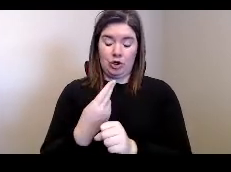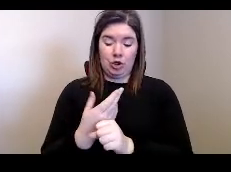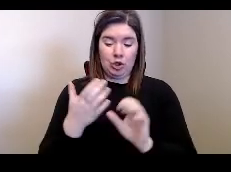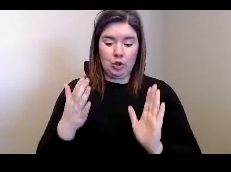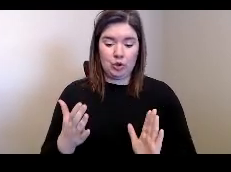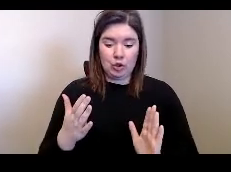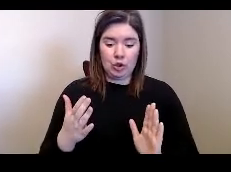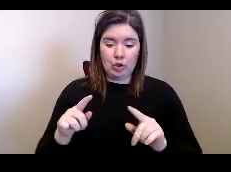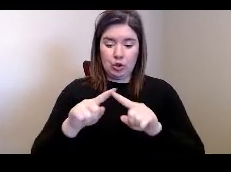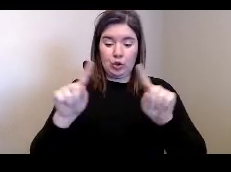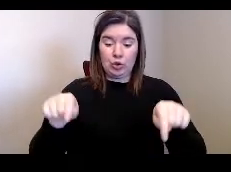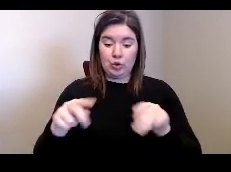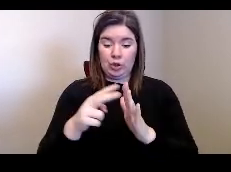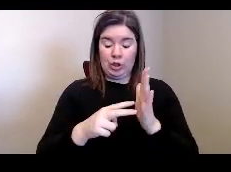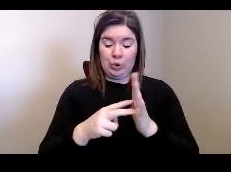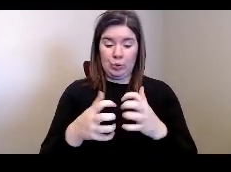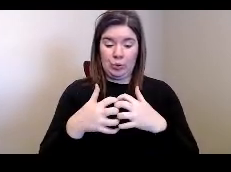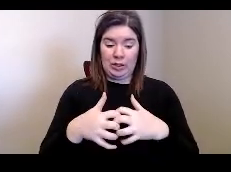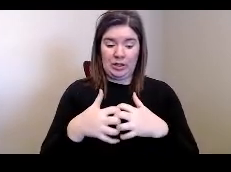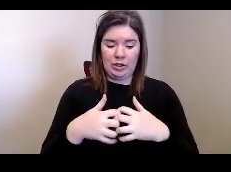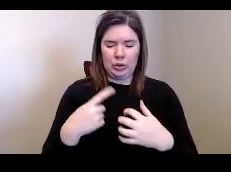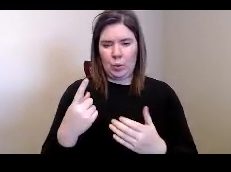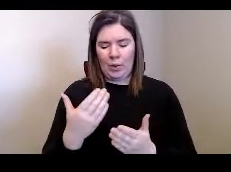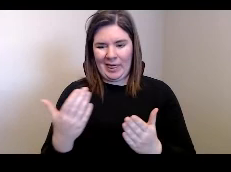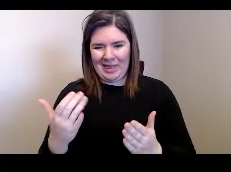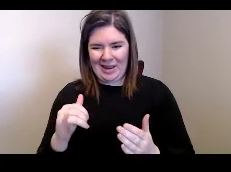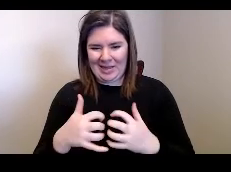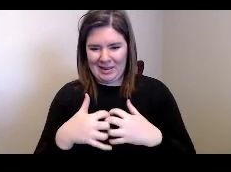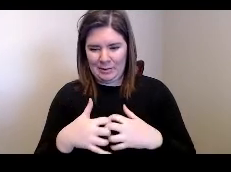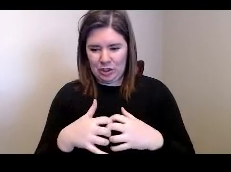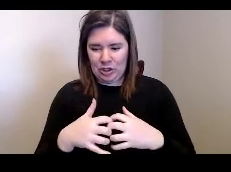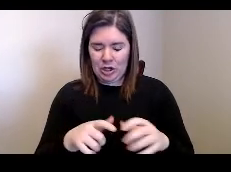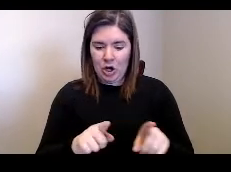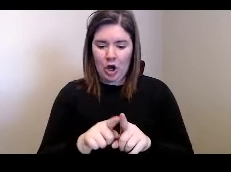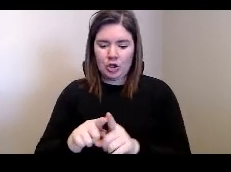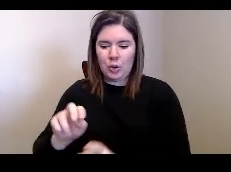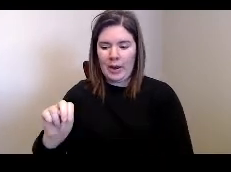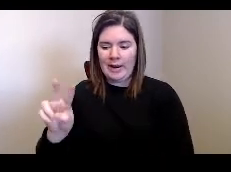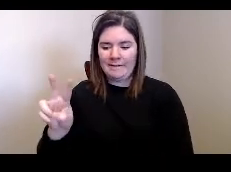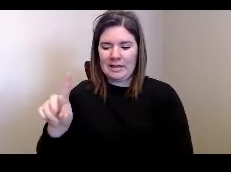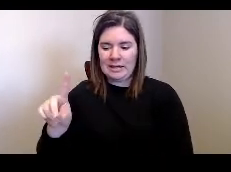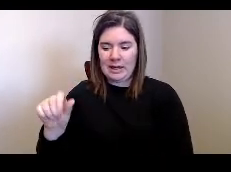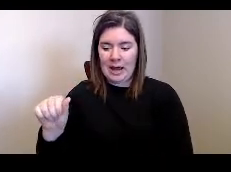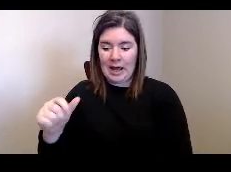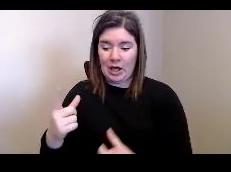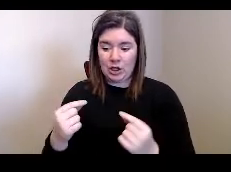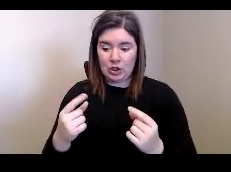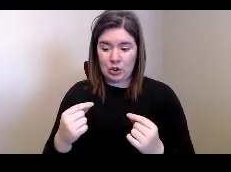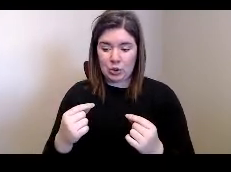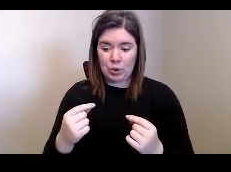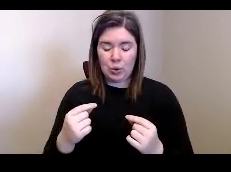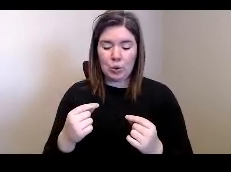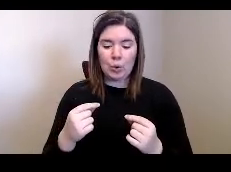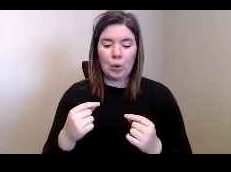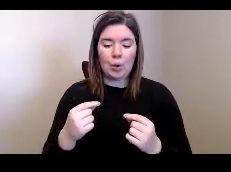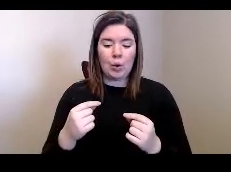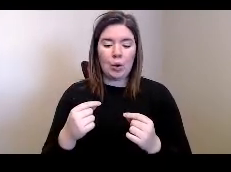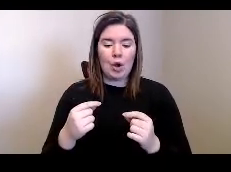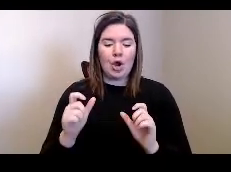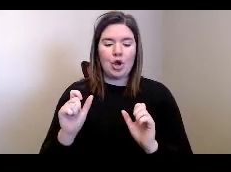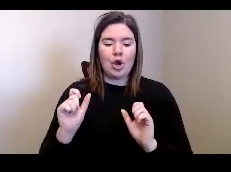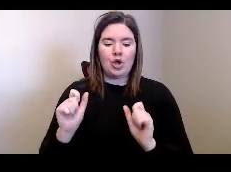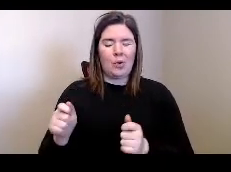that the commercial screen readers and NVDA as well offer is the ability to script it to kind of get it to do what you want.